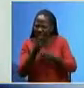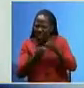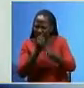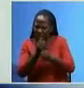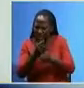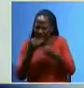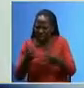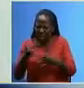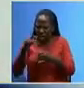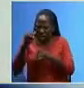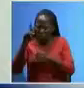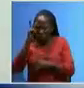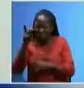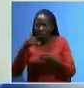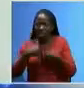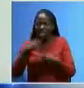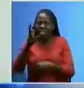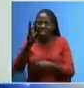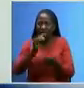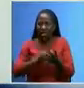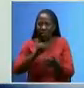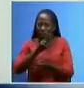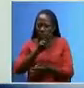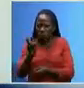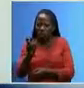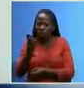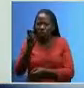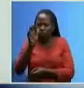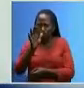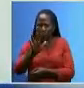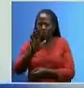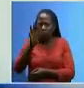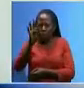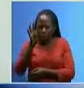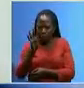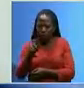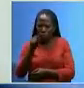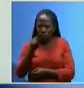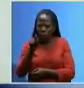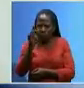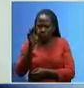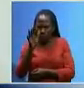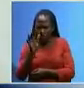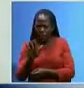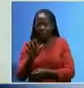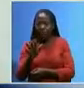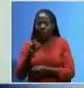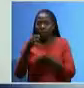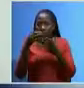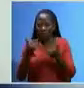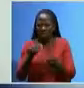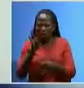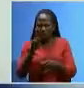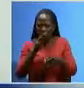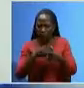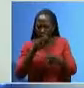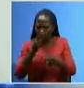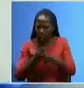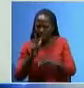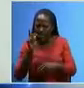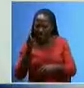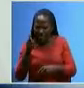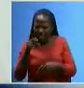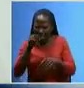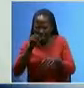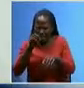Kittwe stood at 6,254.59. And then four months later, that was in